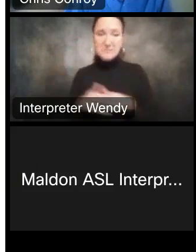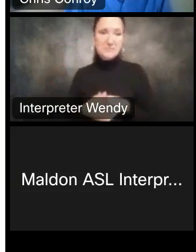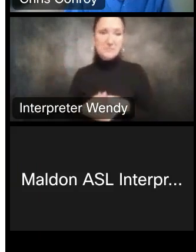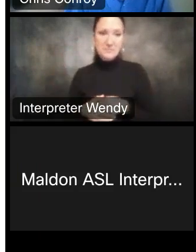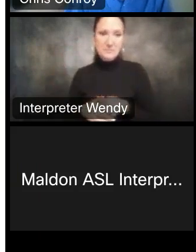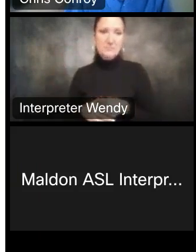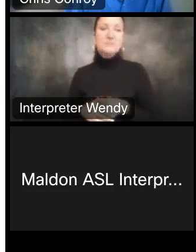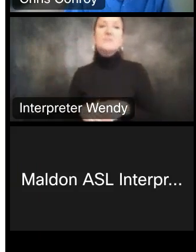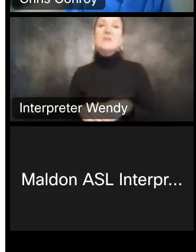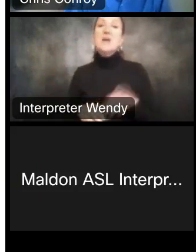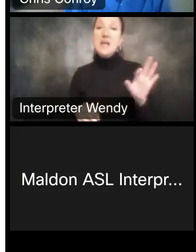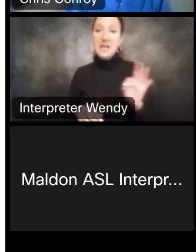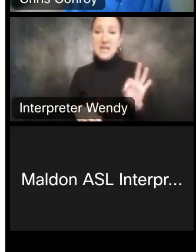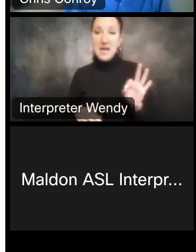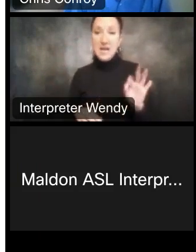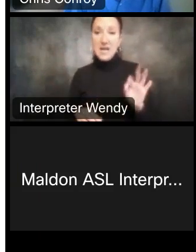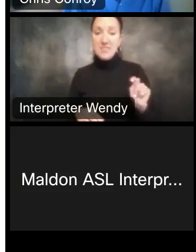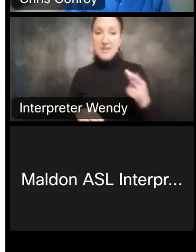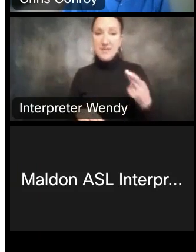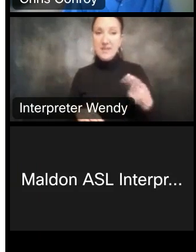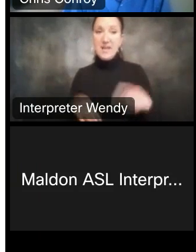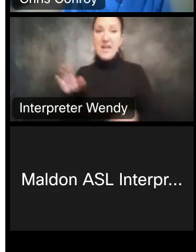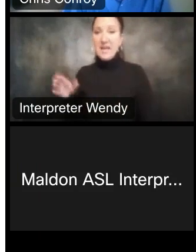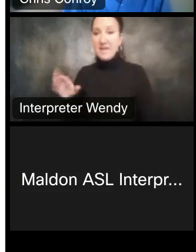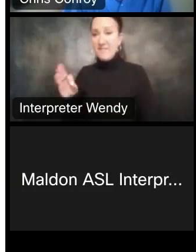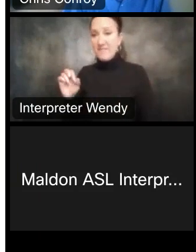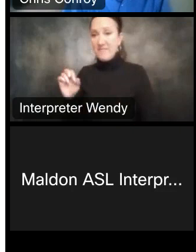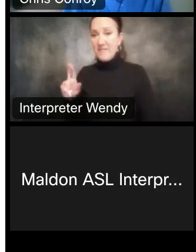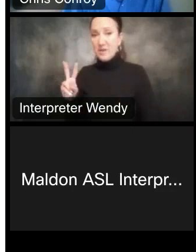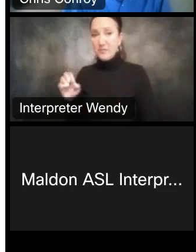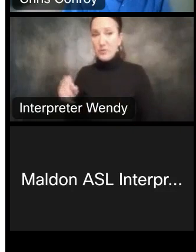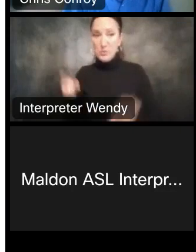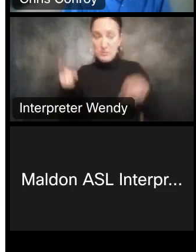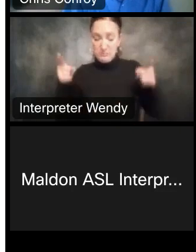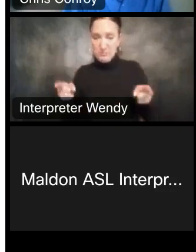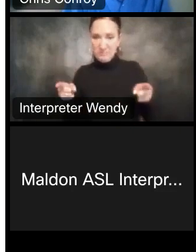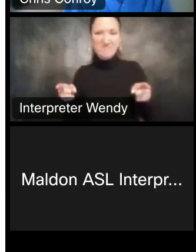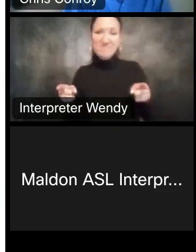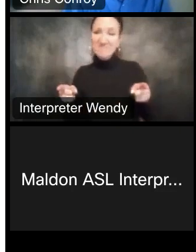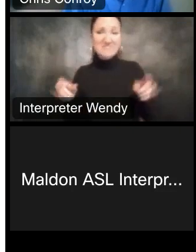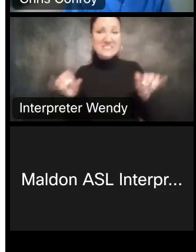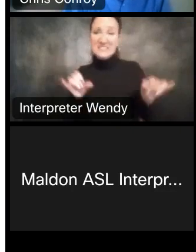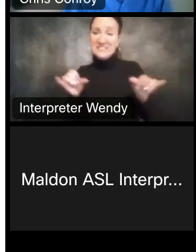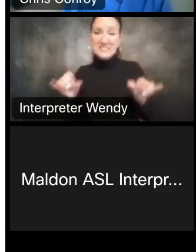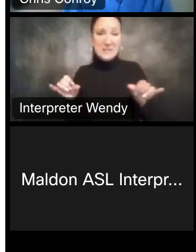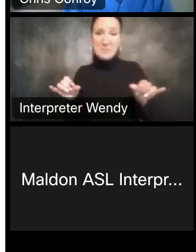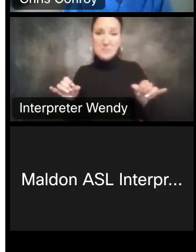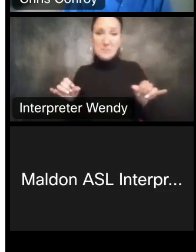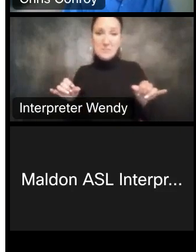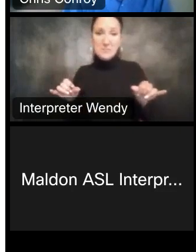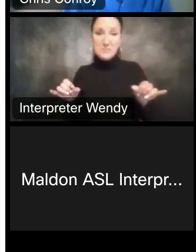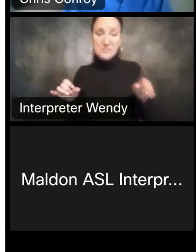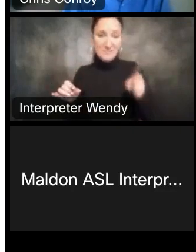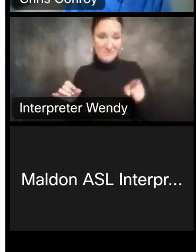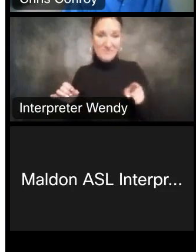Moving between 9th Street and Fairview Avenue, again, very similar to the previous slide. We've got